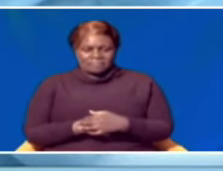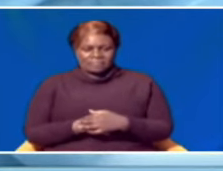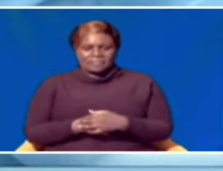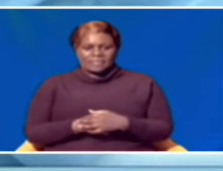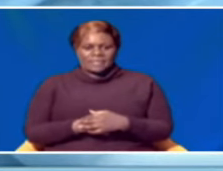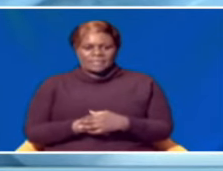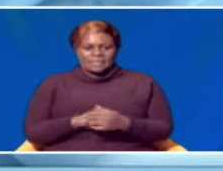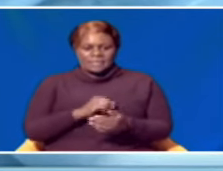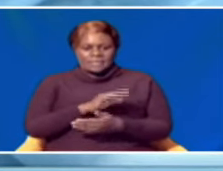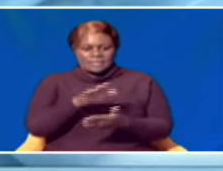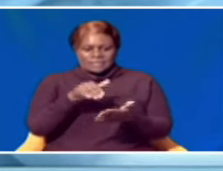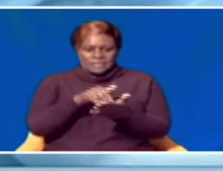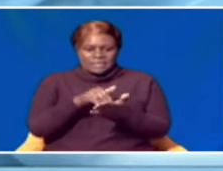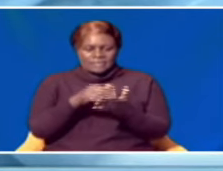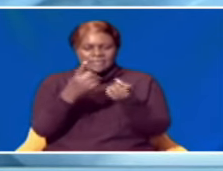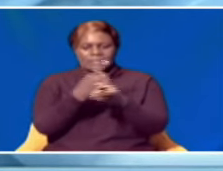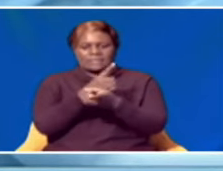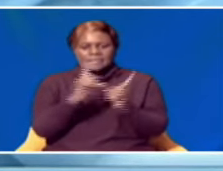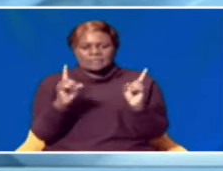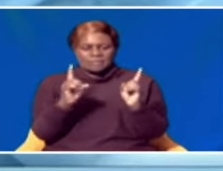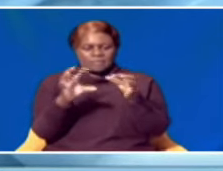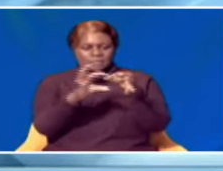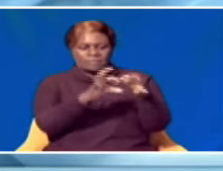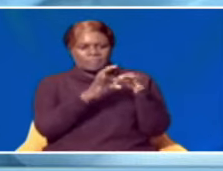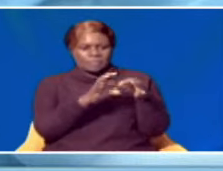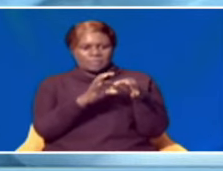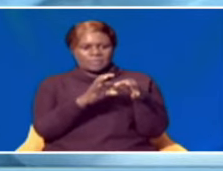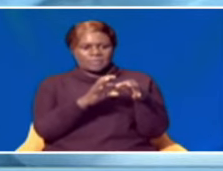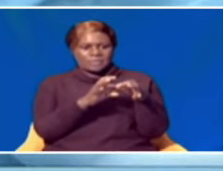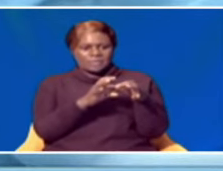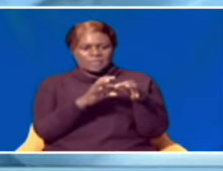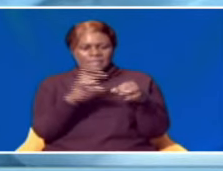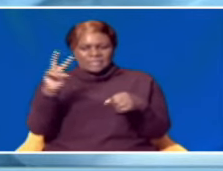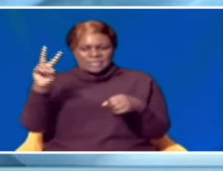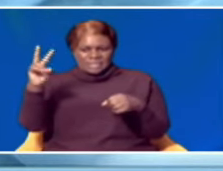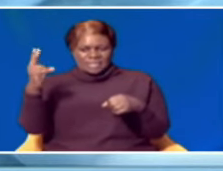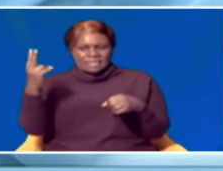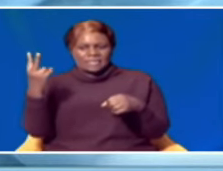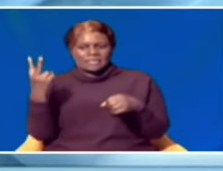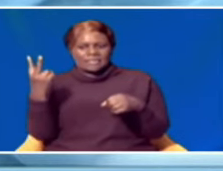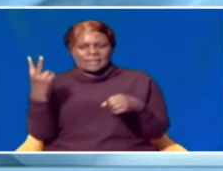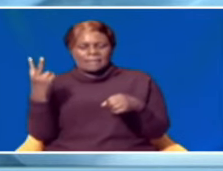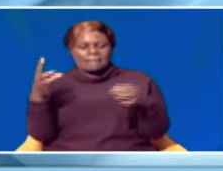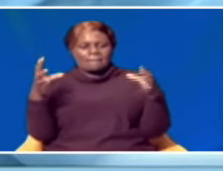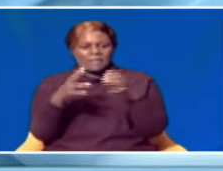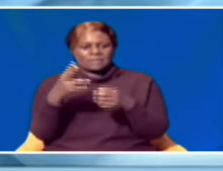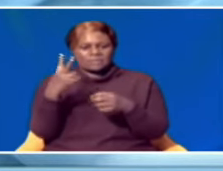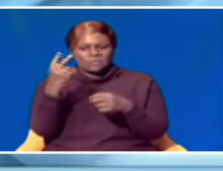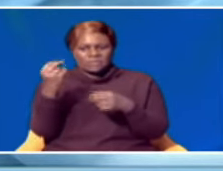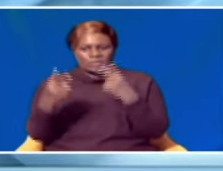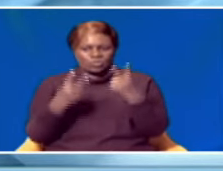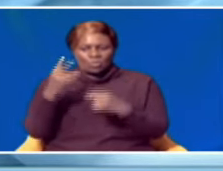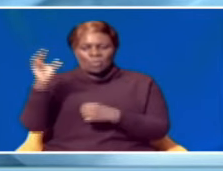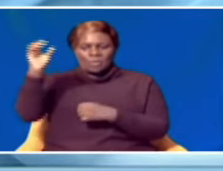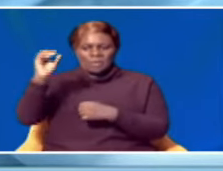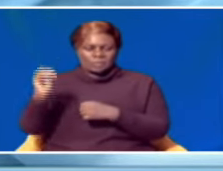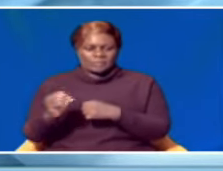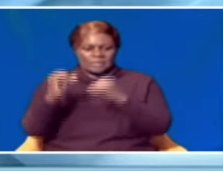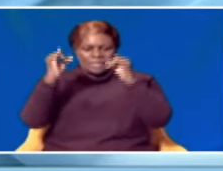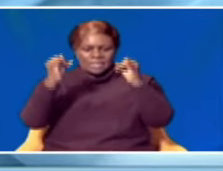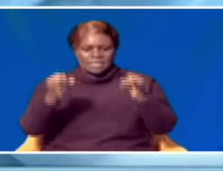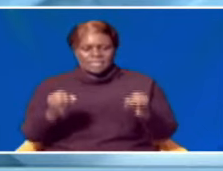the centre-right Democratic Alliance remains the second-ranked party with 22%, with the